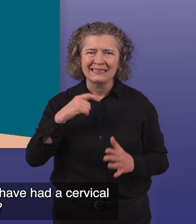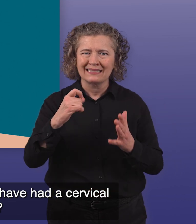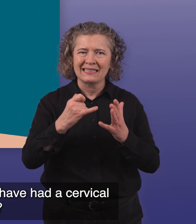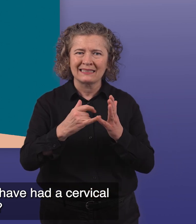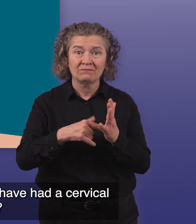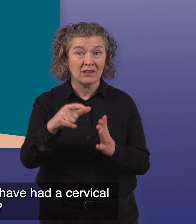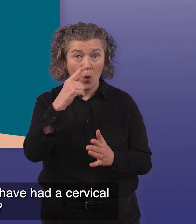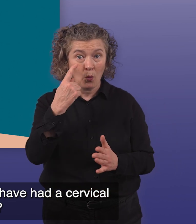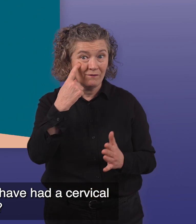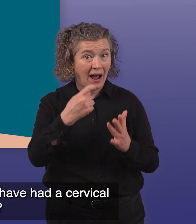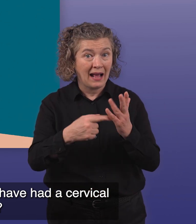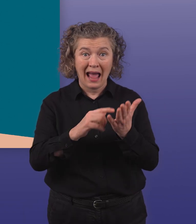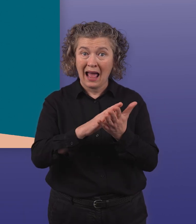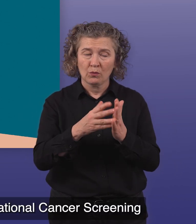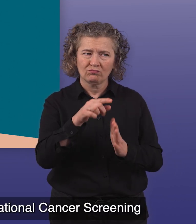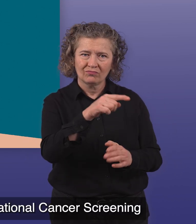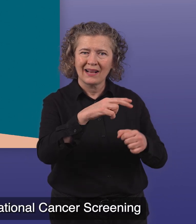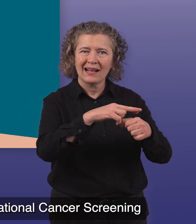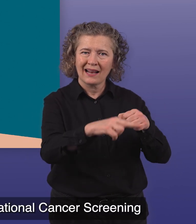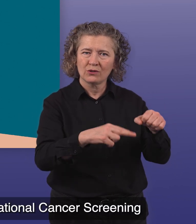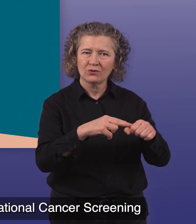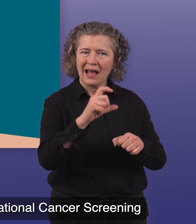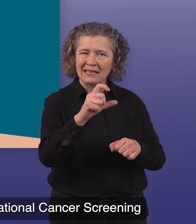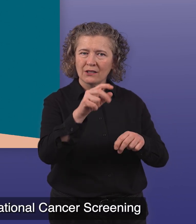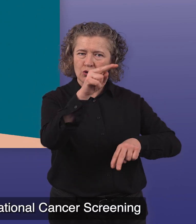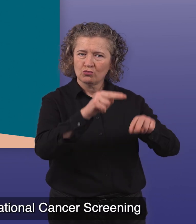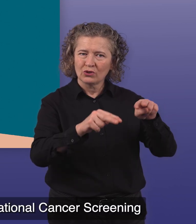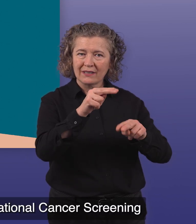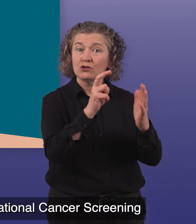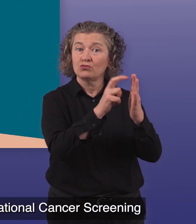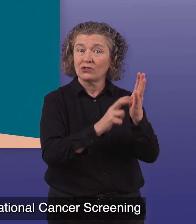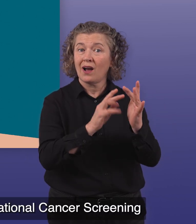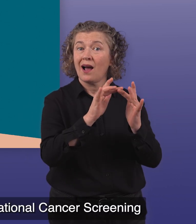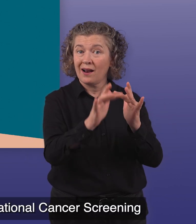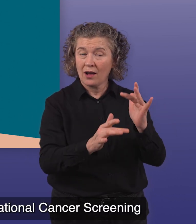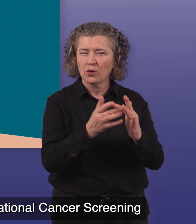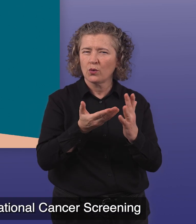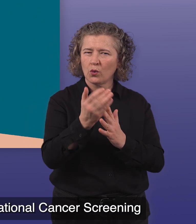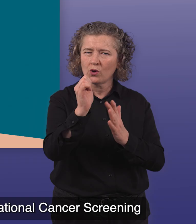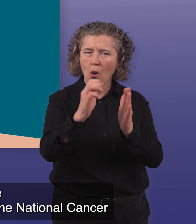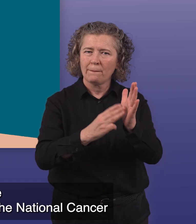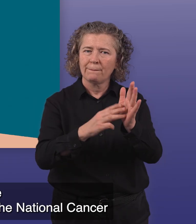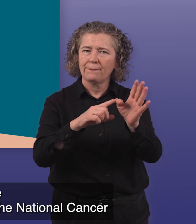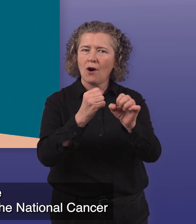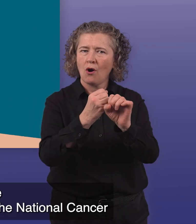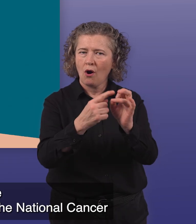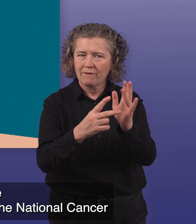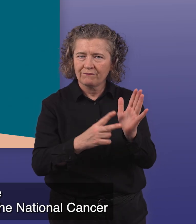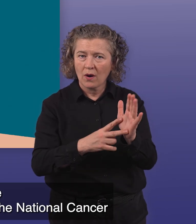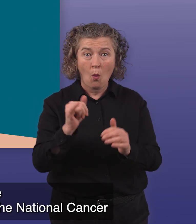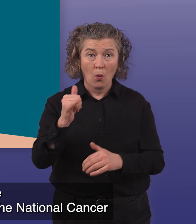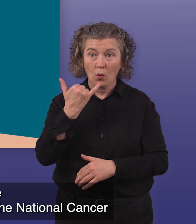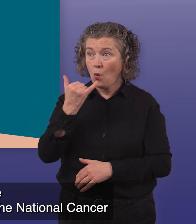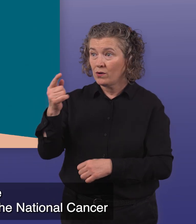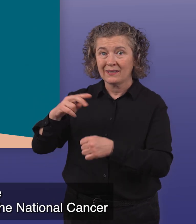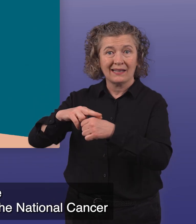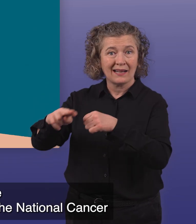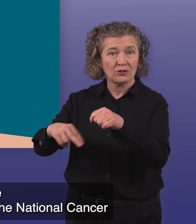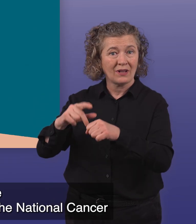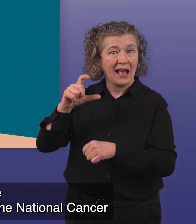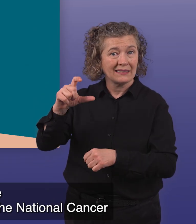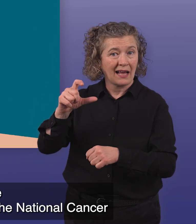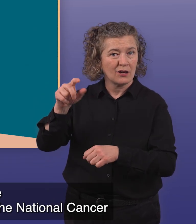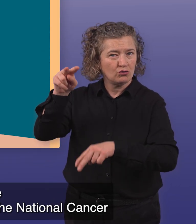have had a cervical screening test? You can find this out by checking the National Cancer Screening Register online via your